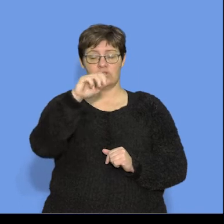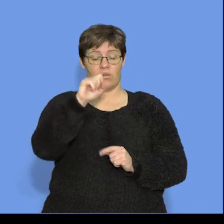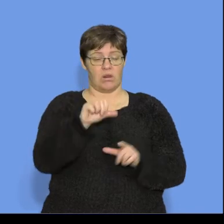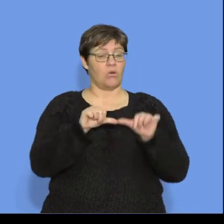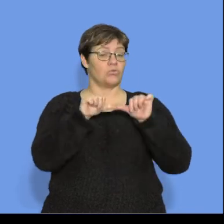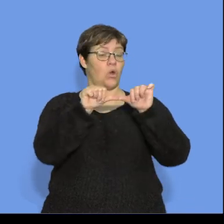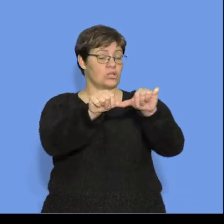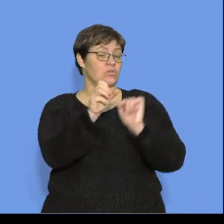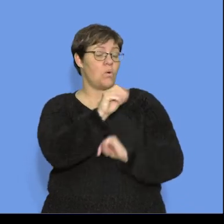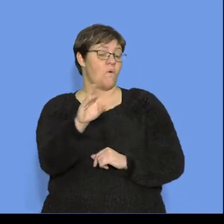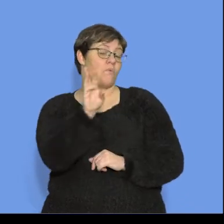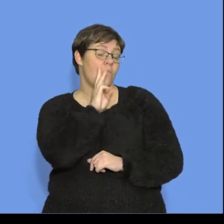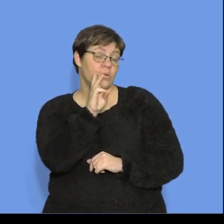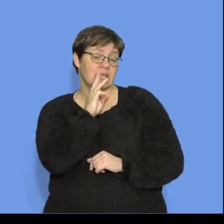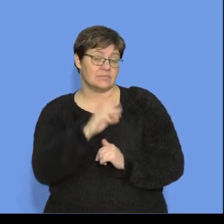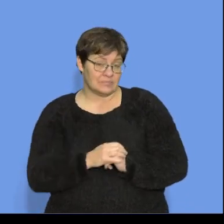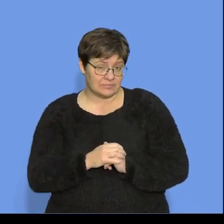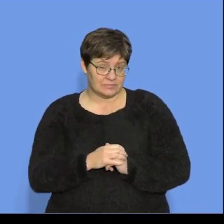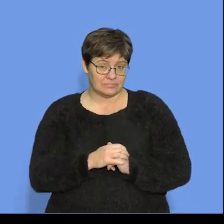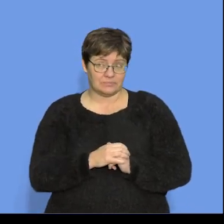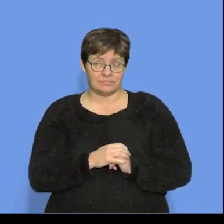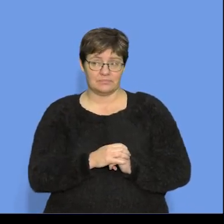water. Ionization constant